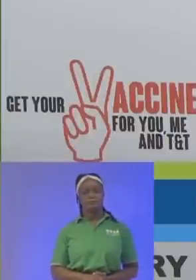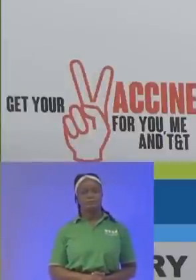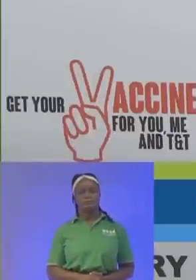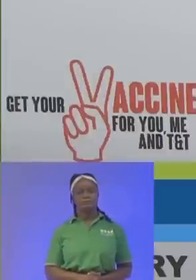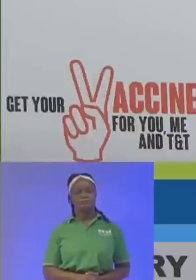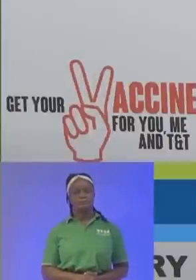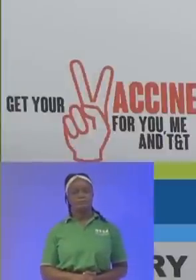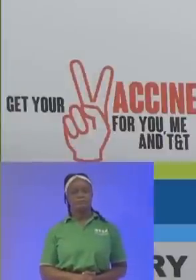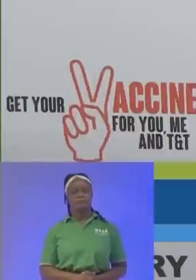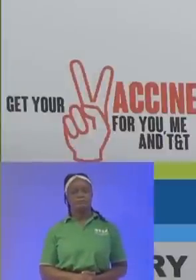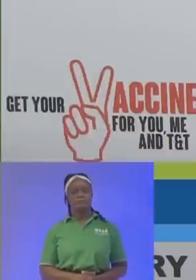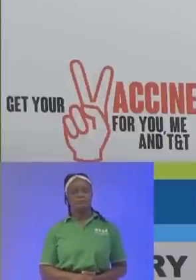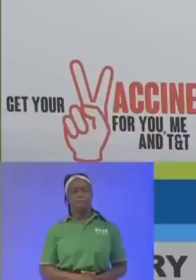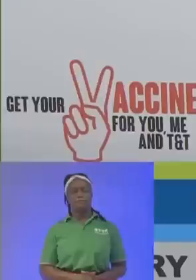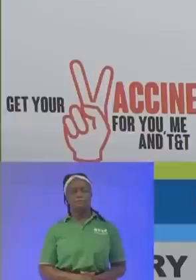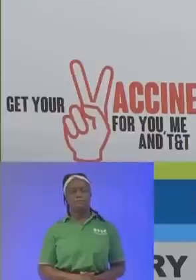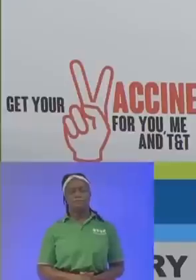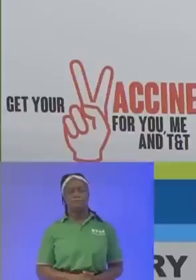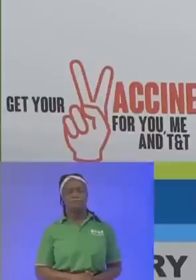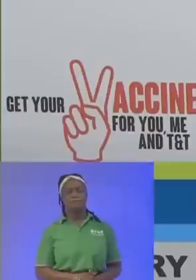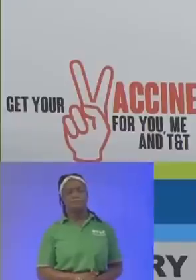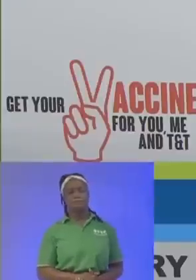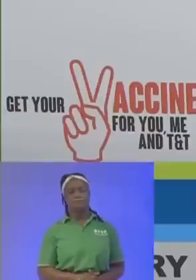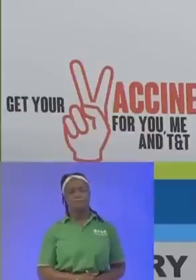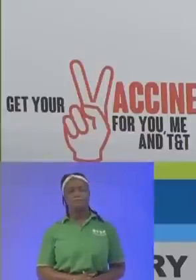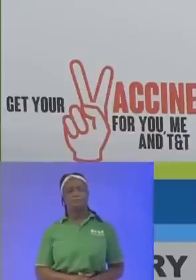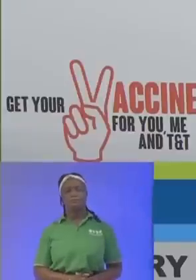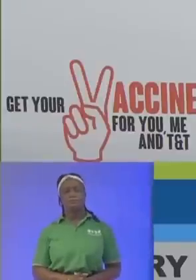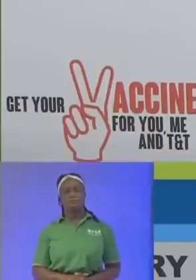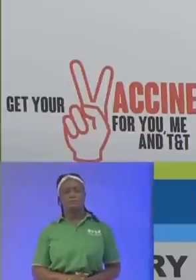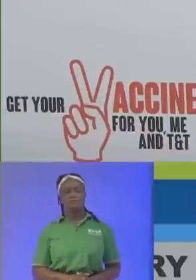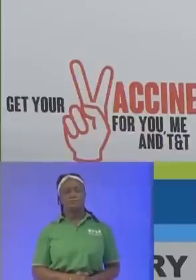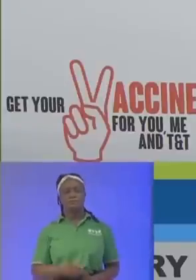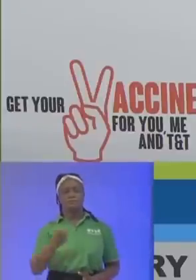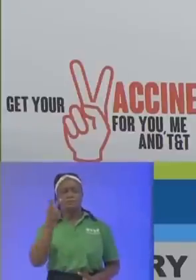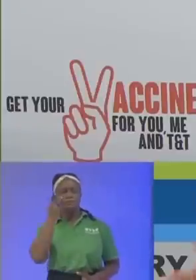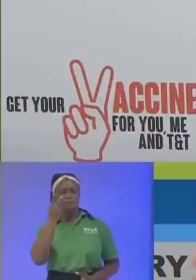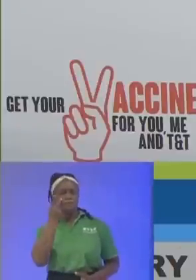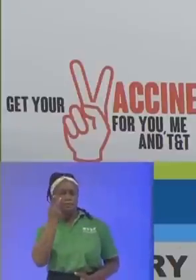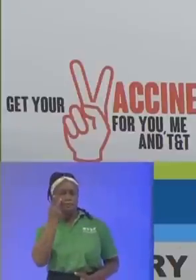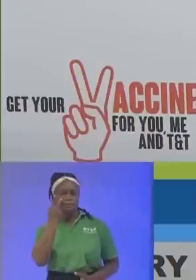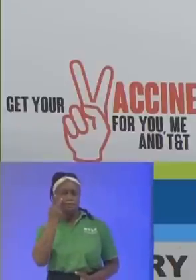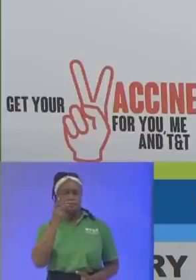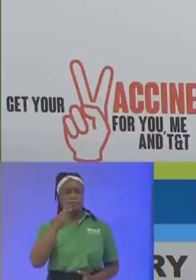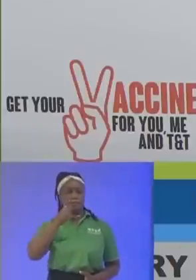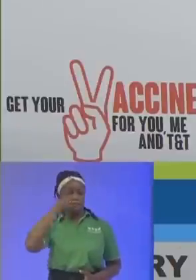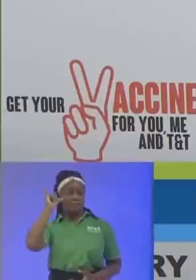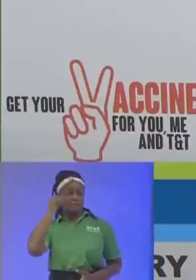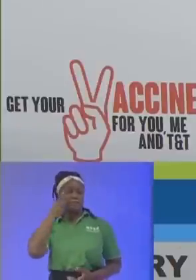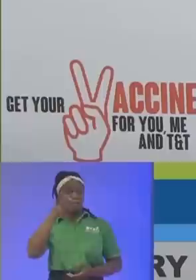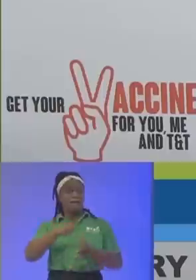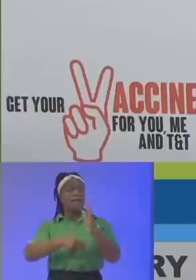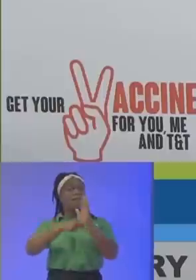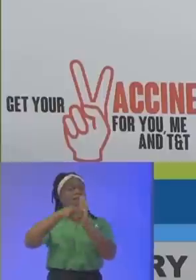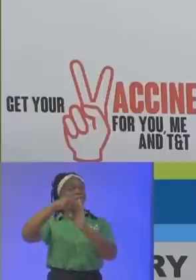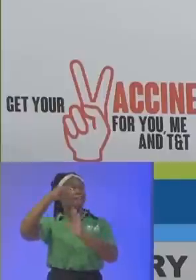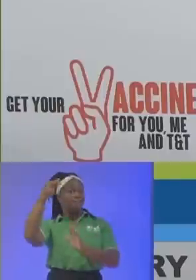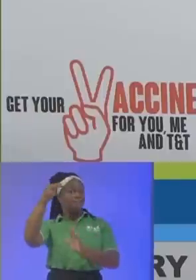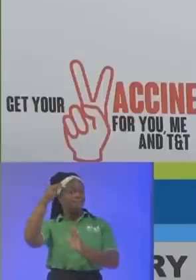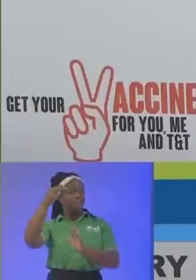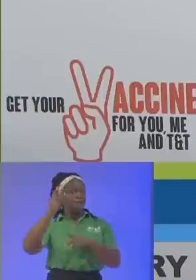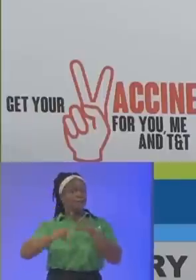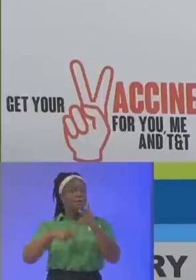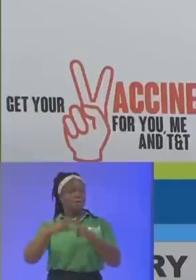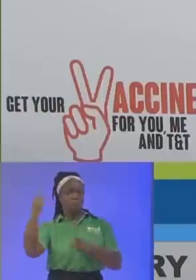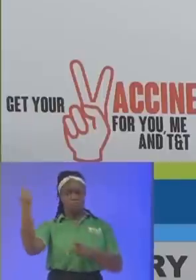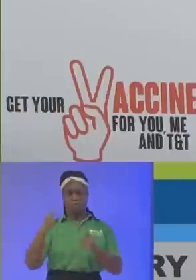testing patterns and the days of the week. I mean, we did see a high number yesterday, and of course, we've been seeing some 500s in the numbers. We would